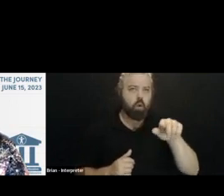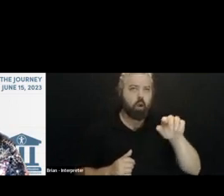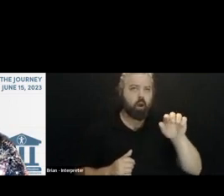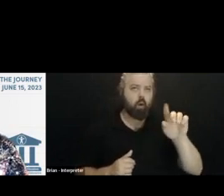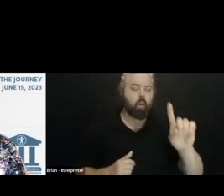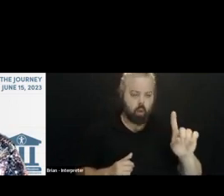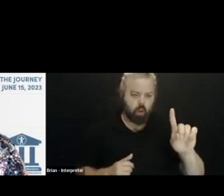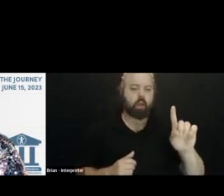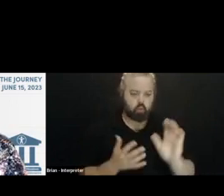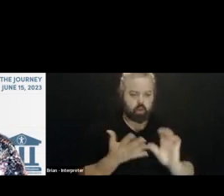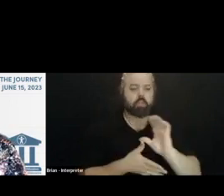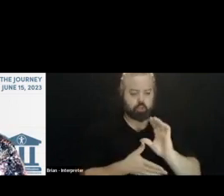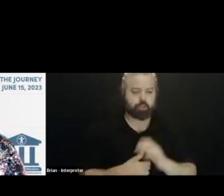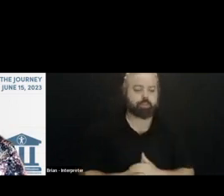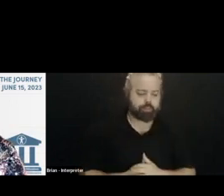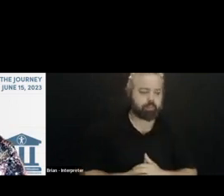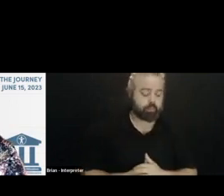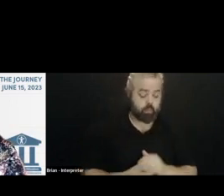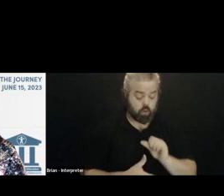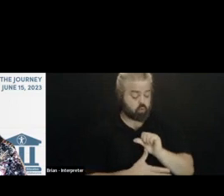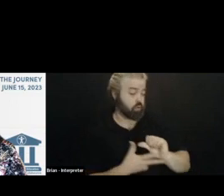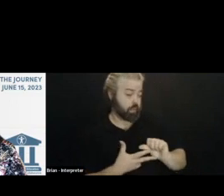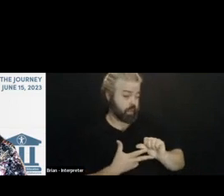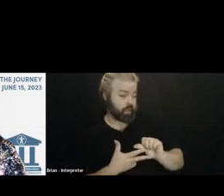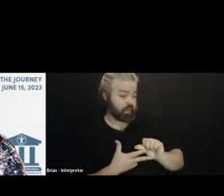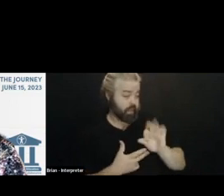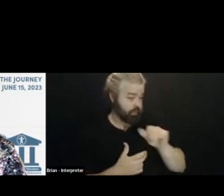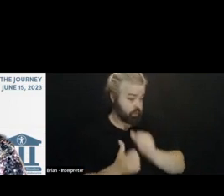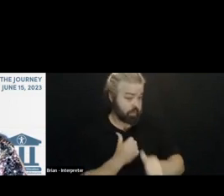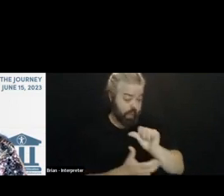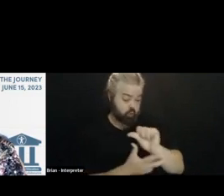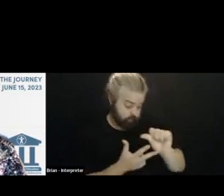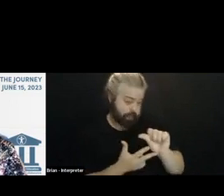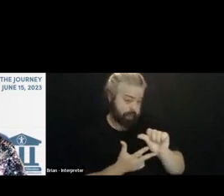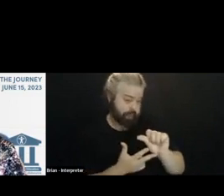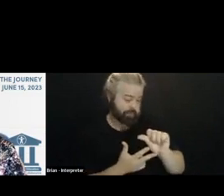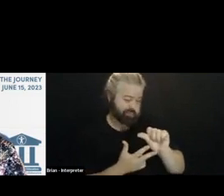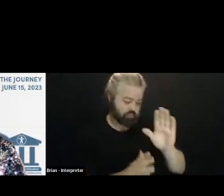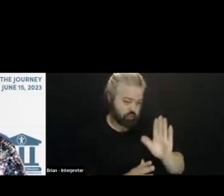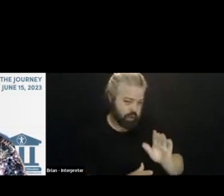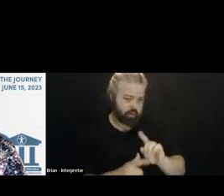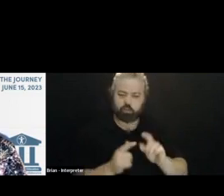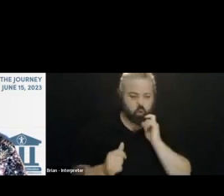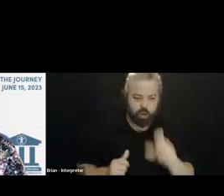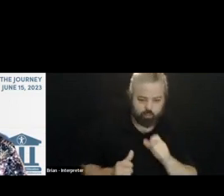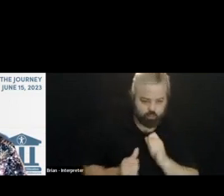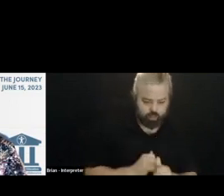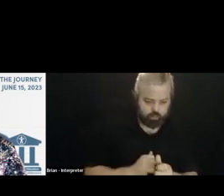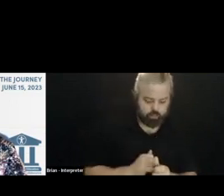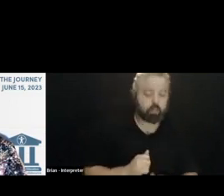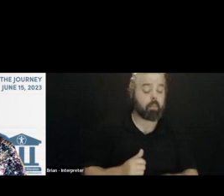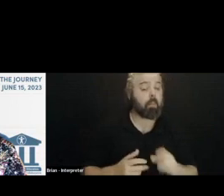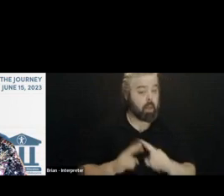2.1 criteria. AAA is nice. If you can pass AAA, that's great, but you don't have to pass AAA. You